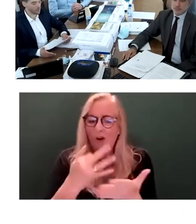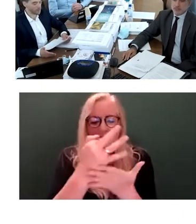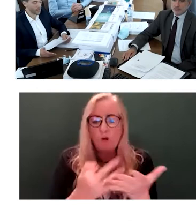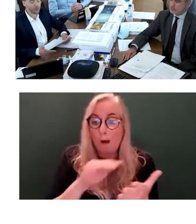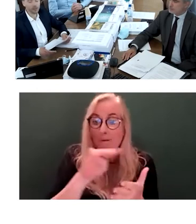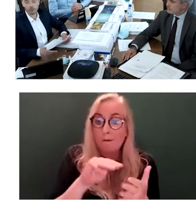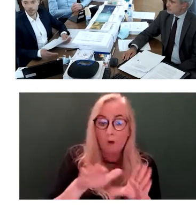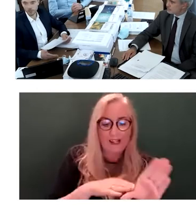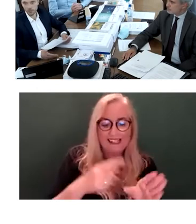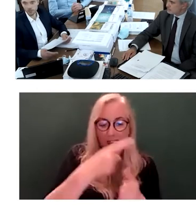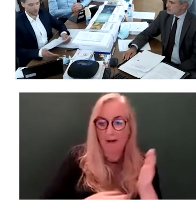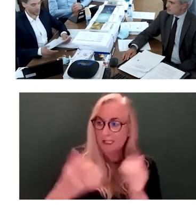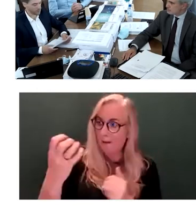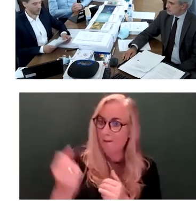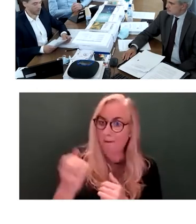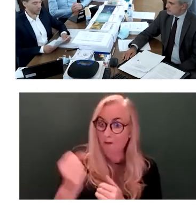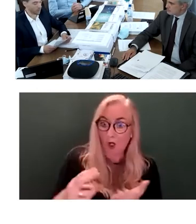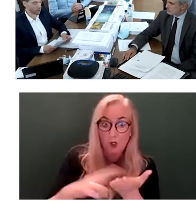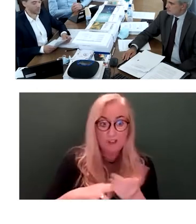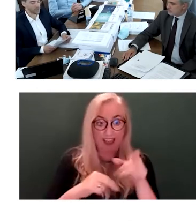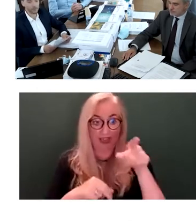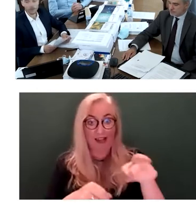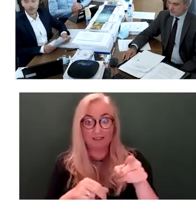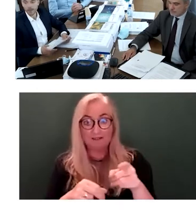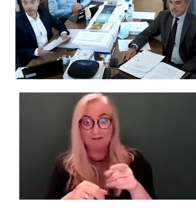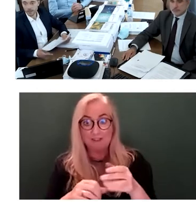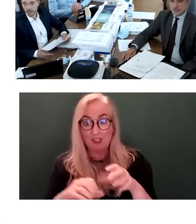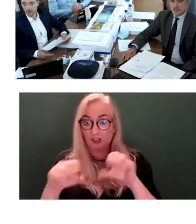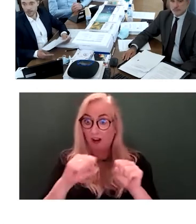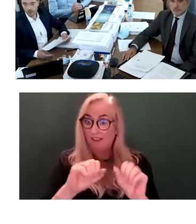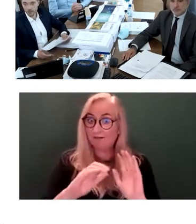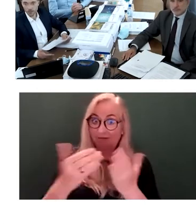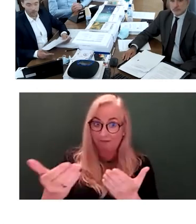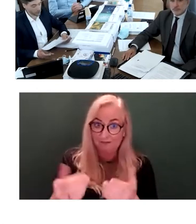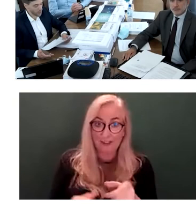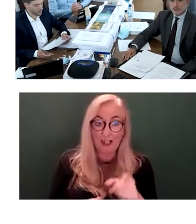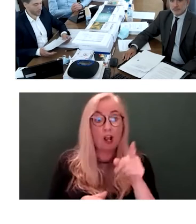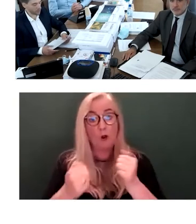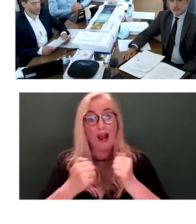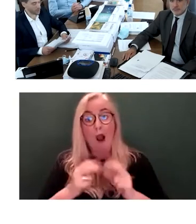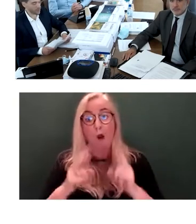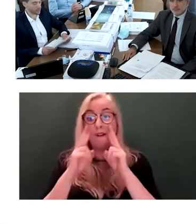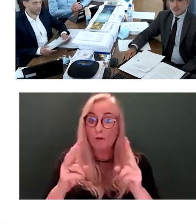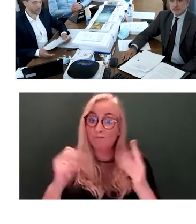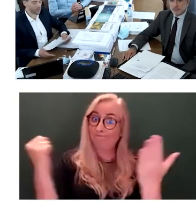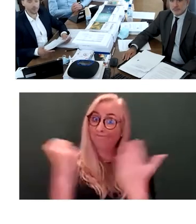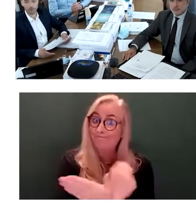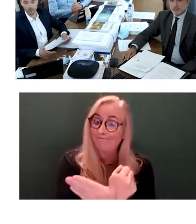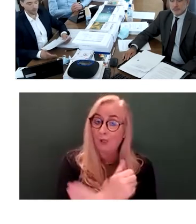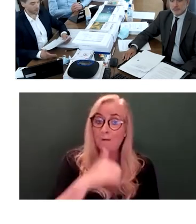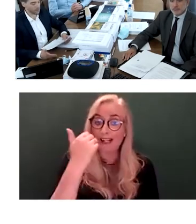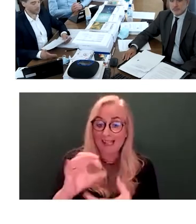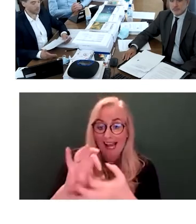disability payments actually make use of this opportunity. This is, in our view, a shame, actually, because engagement